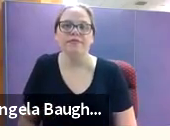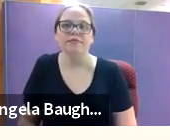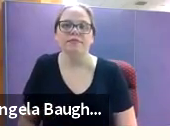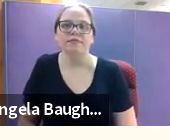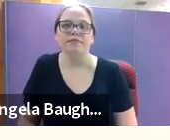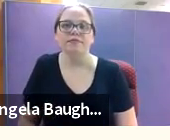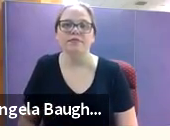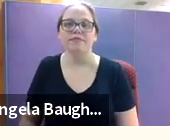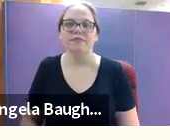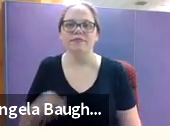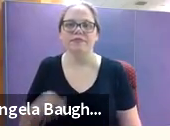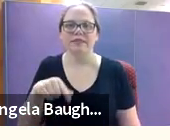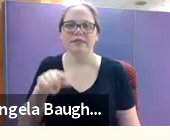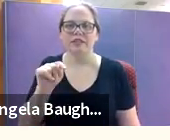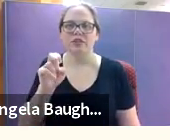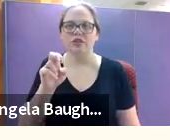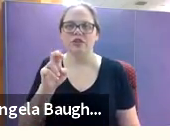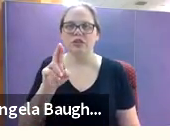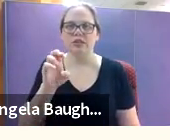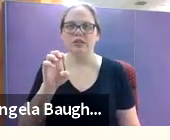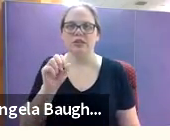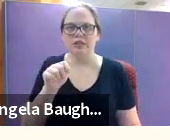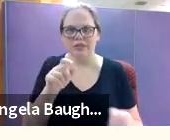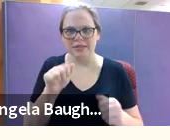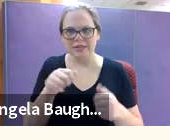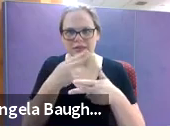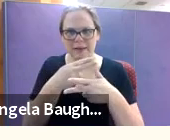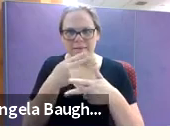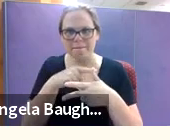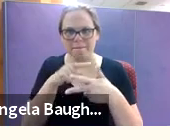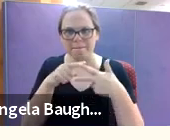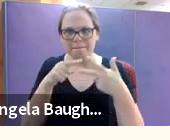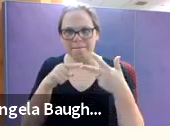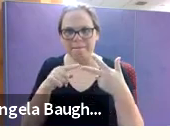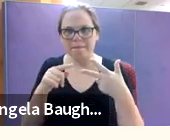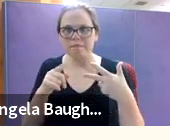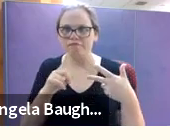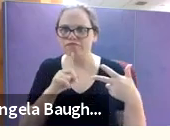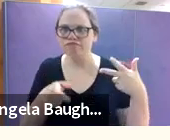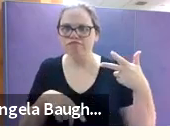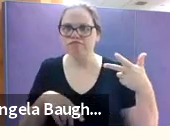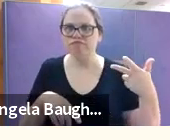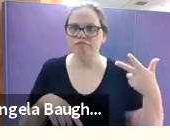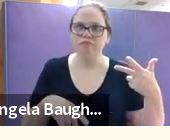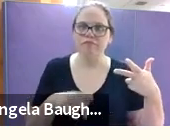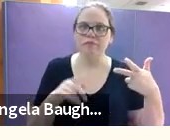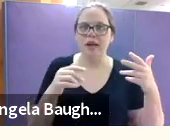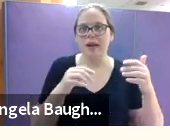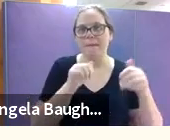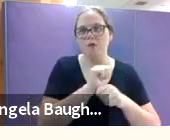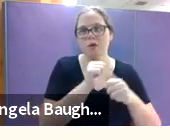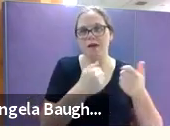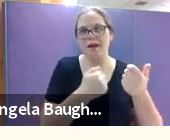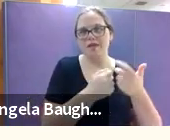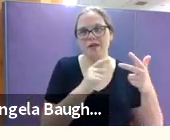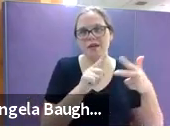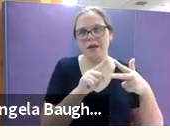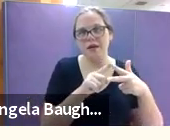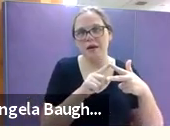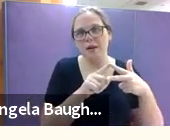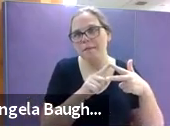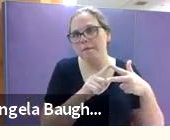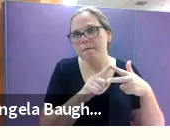This is Teresa. Can you name those vendors? Sure. Employment Advocates, Brighton Gardens, and Opus